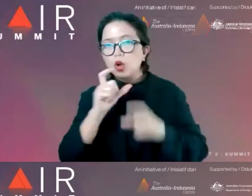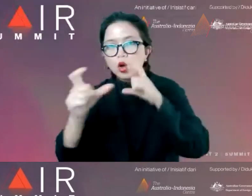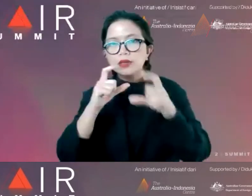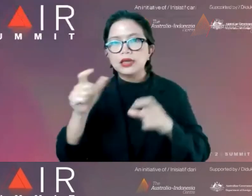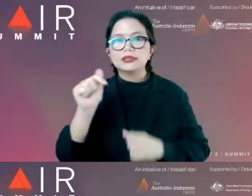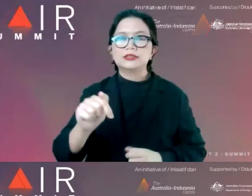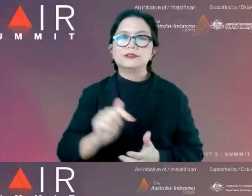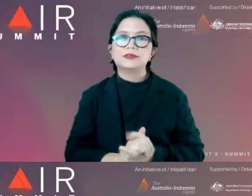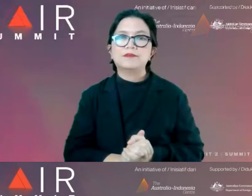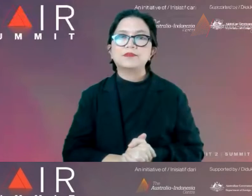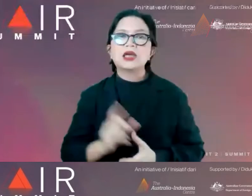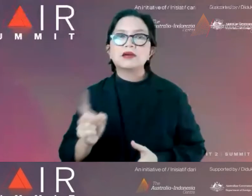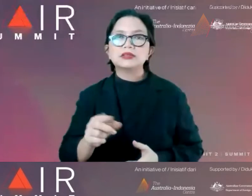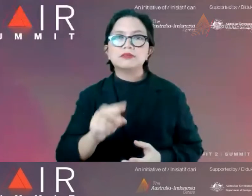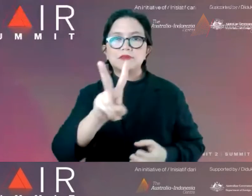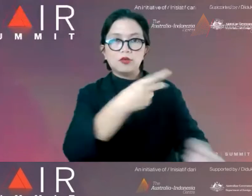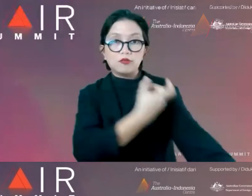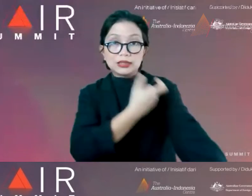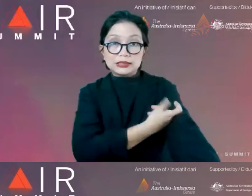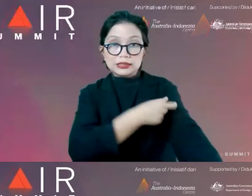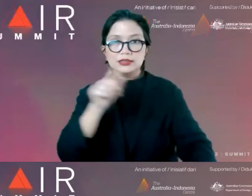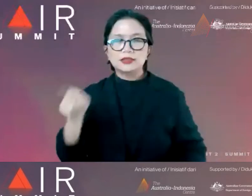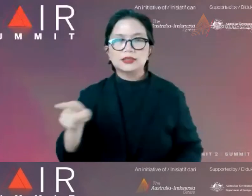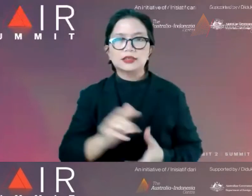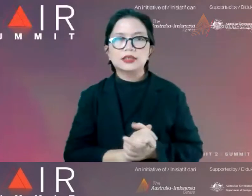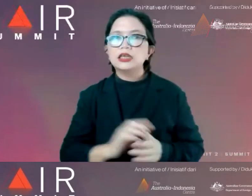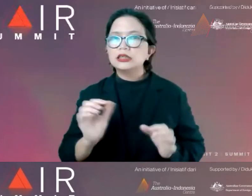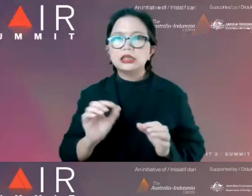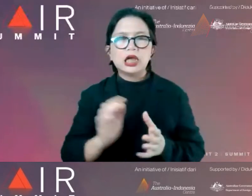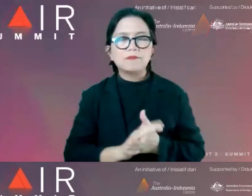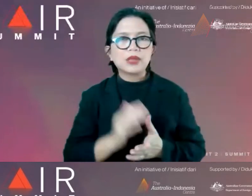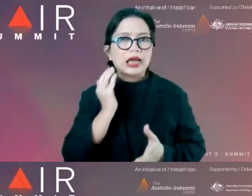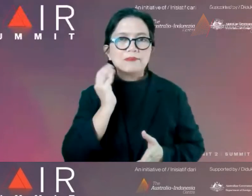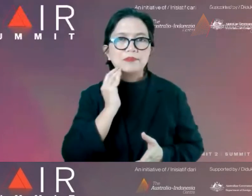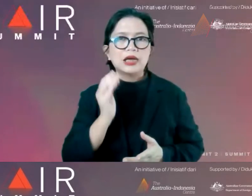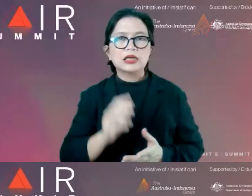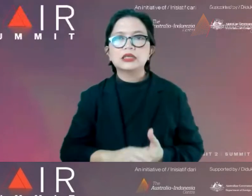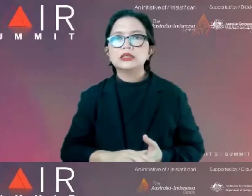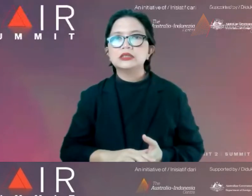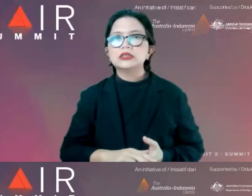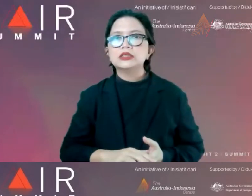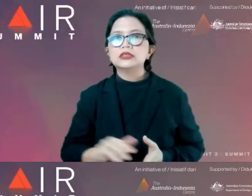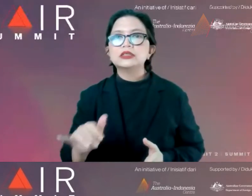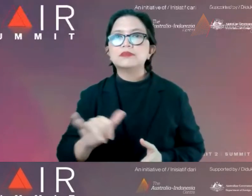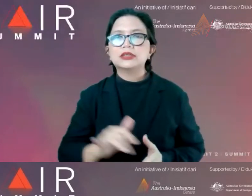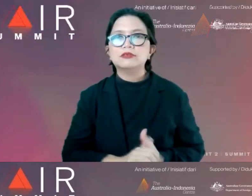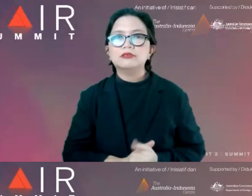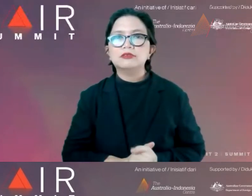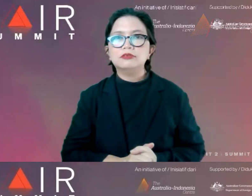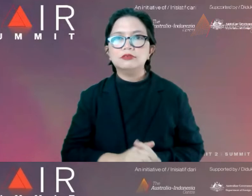not as simple as, say, a measles vaccination for a child. It's not a simple vaccination because it doesn't have a simple